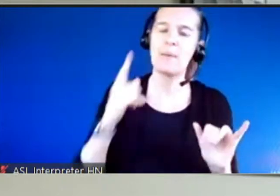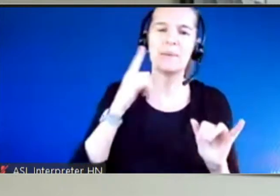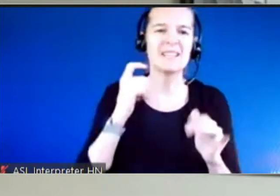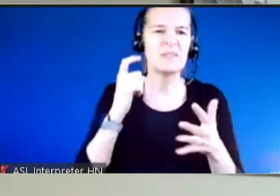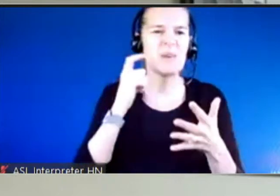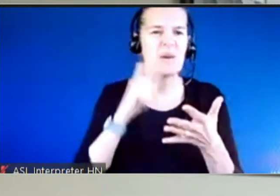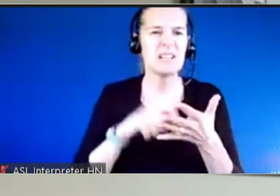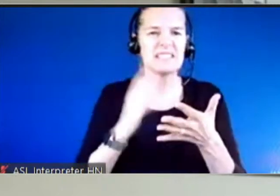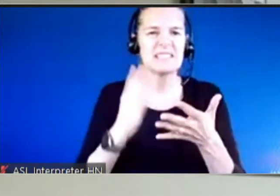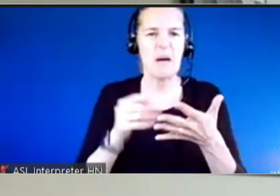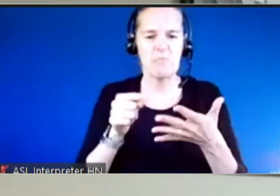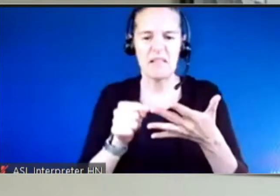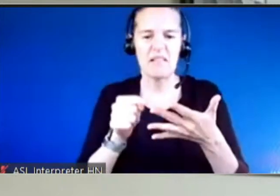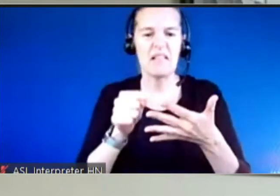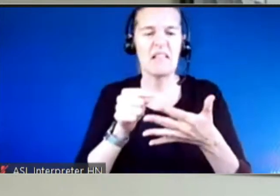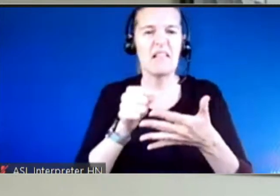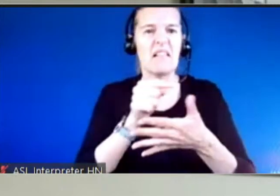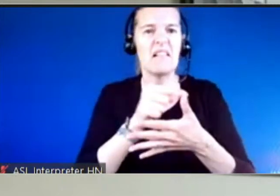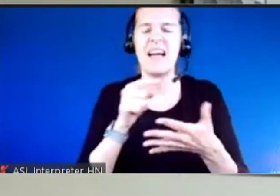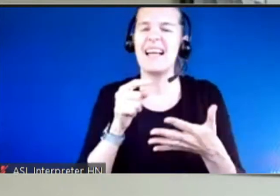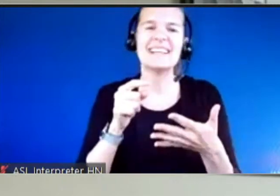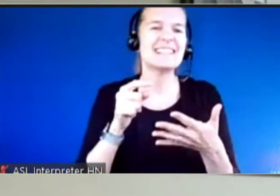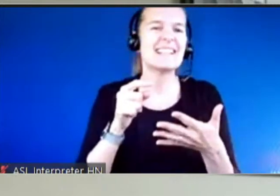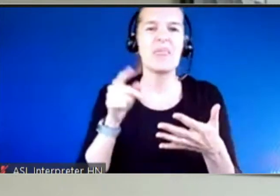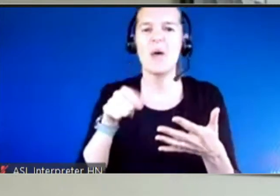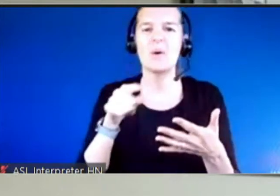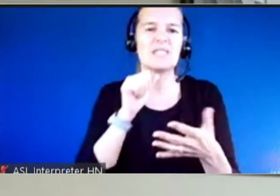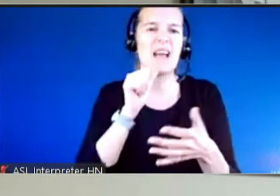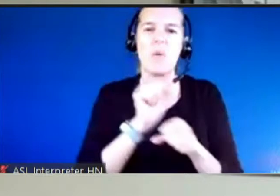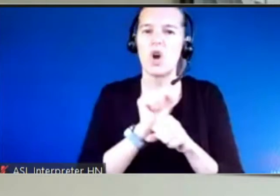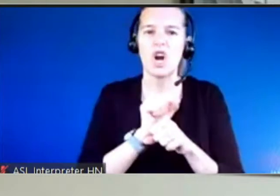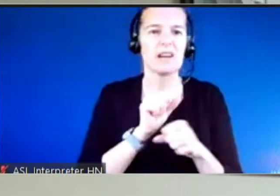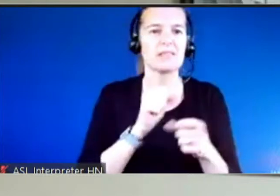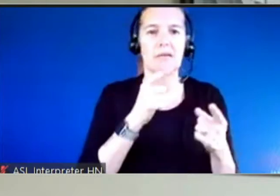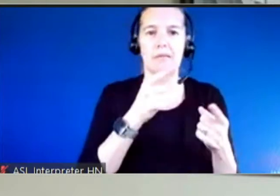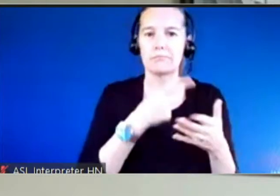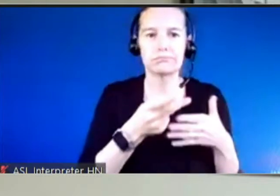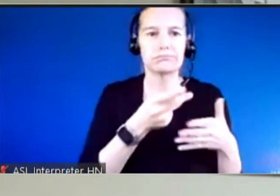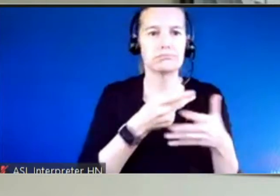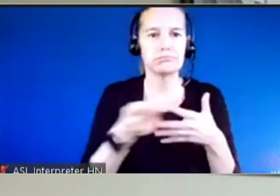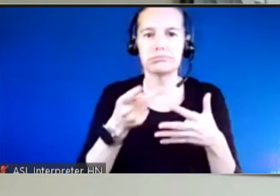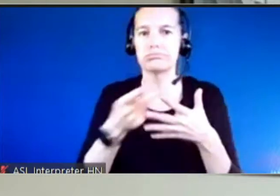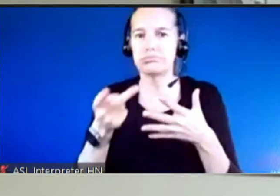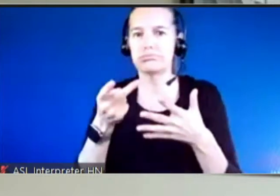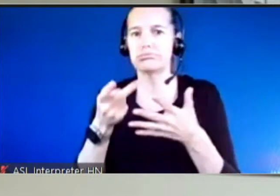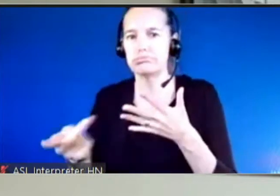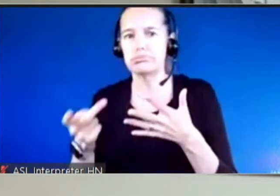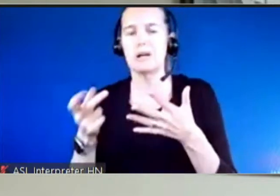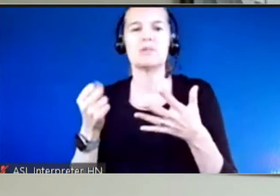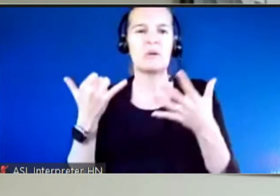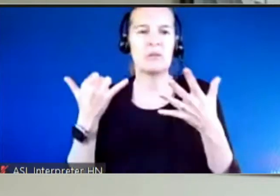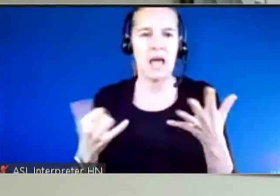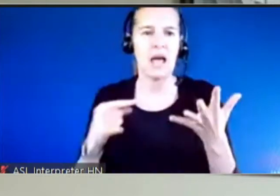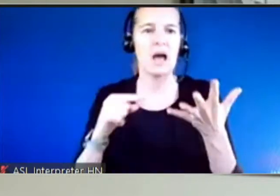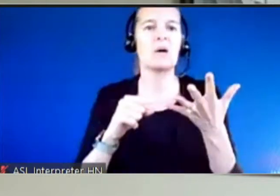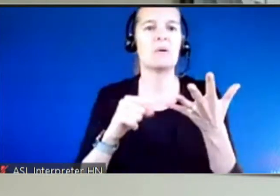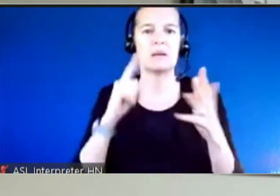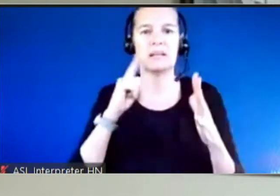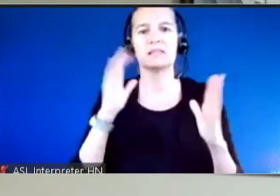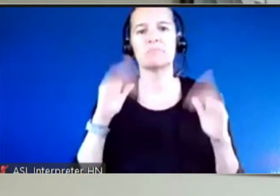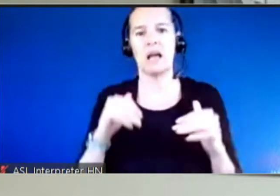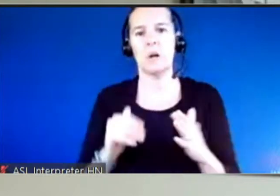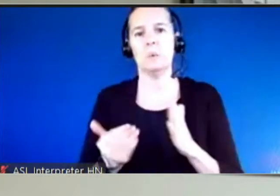way they're built initially. And so we're going slowly with our IT team and expect, though, much better